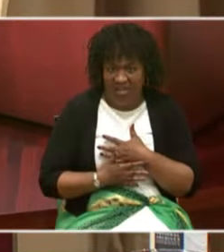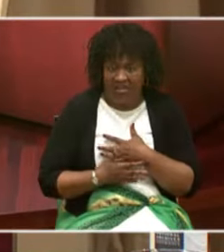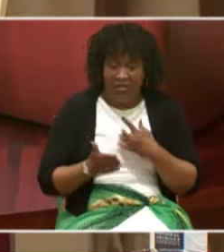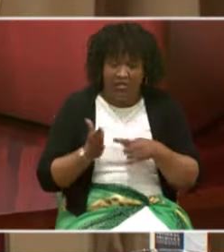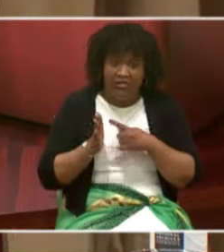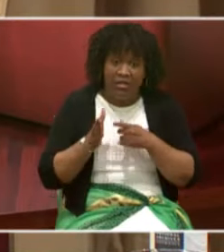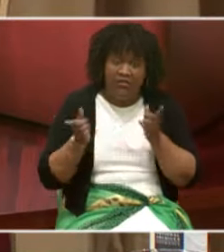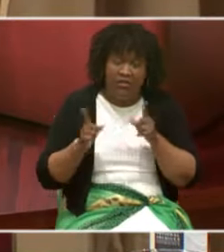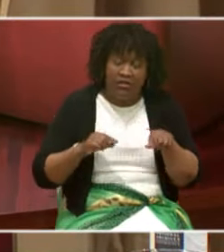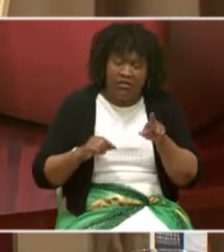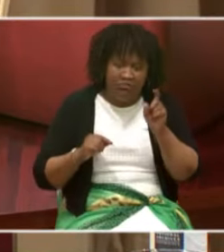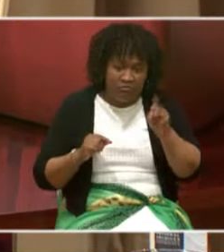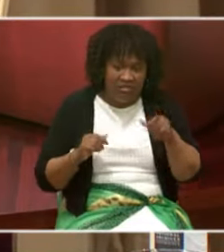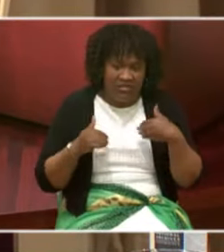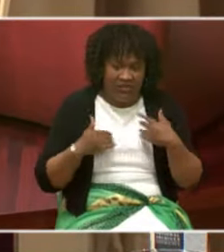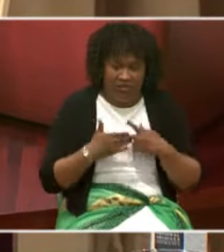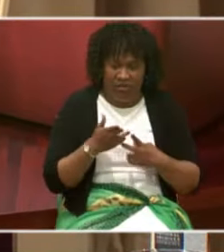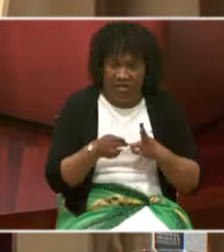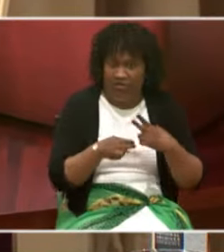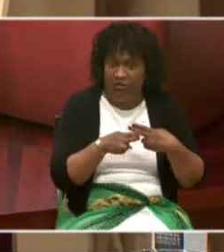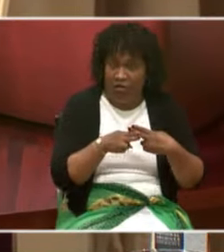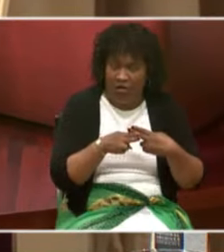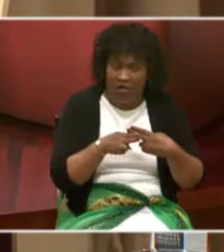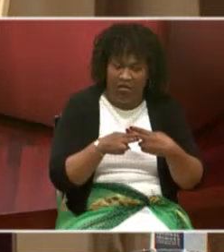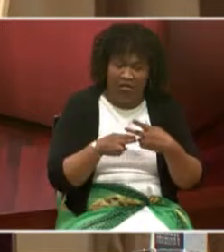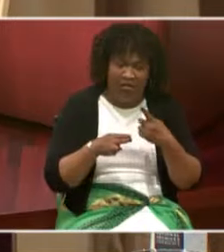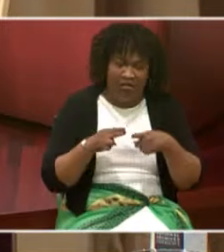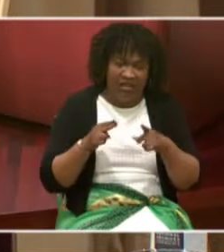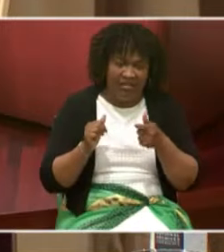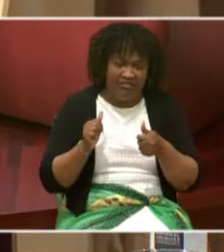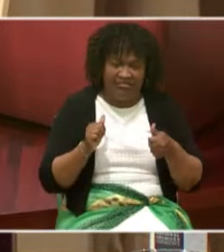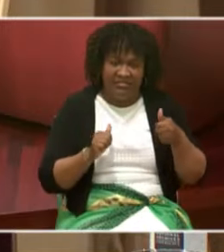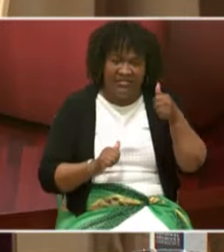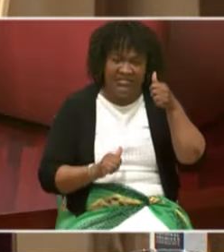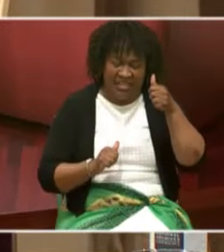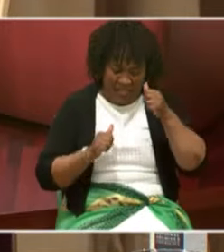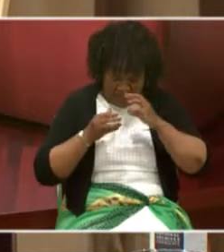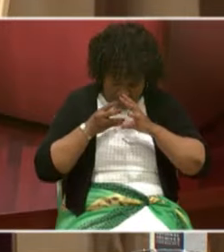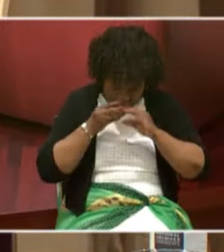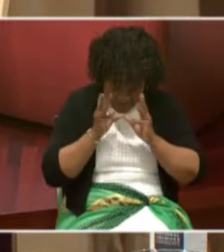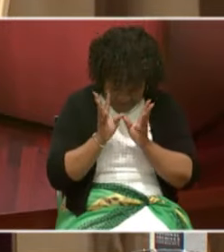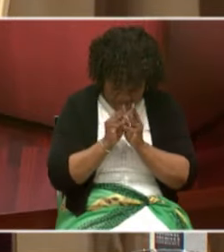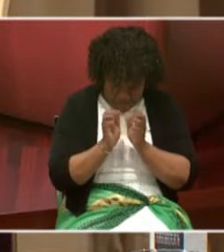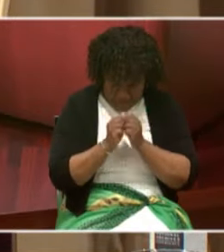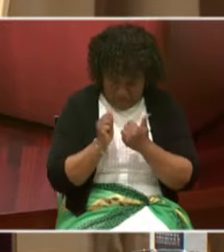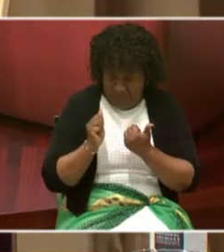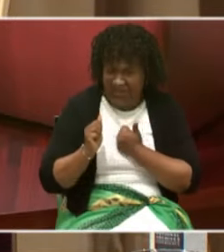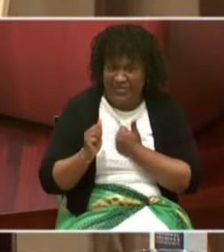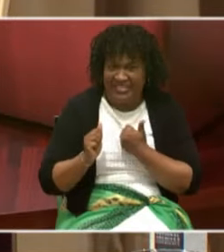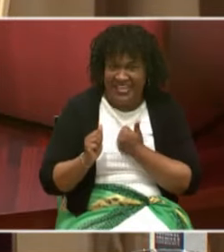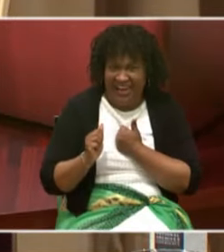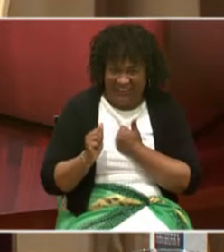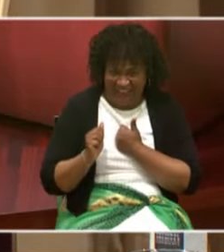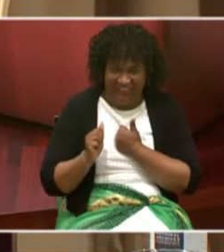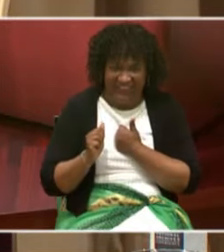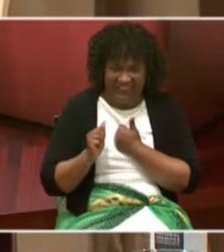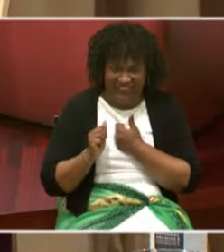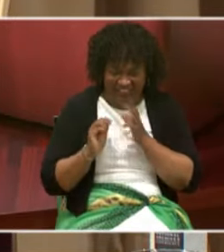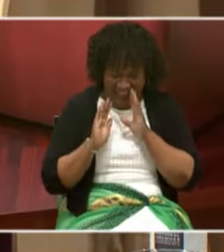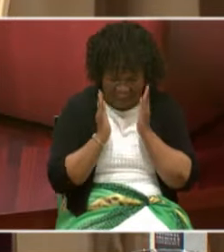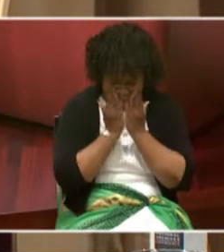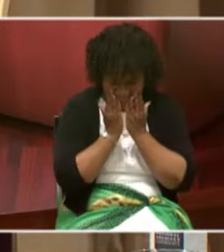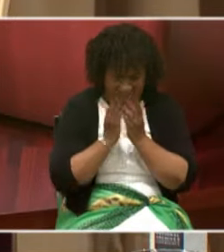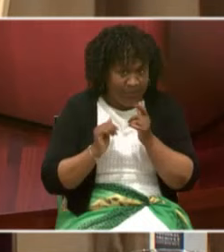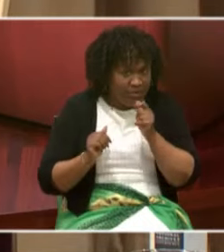young people that came out of the sit-ins and went on the freedom ride, that came out of the south,